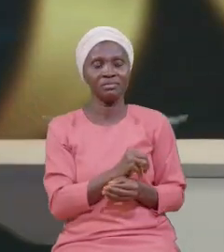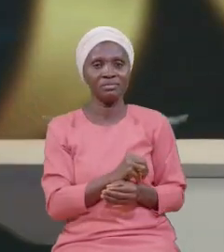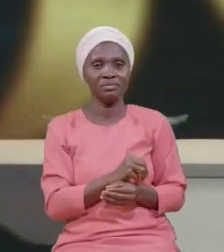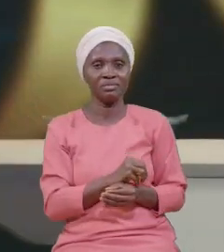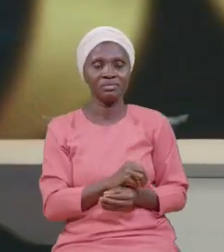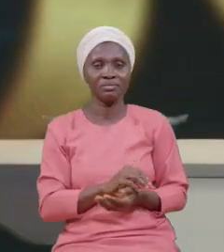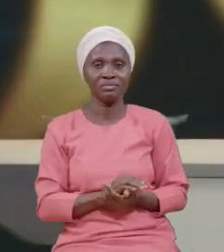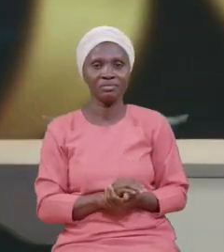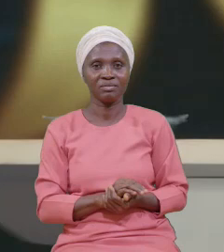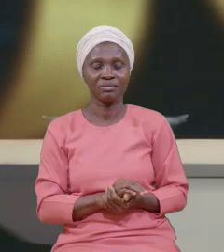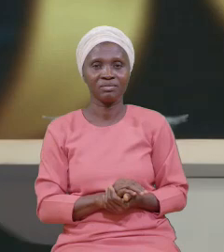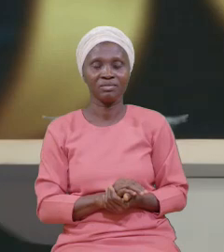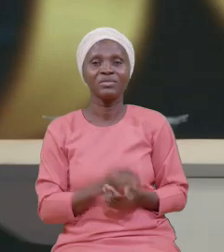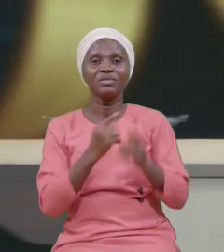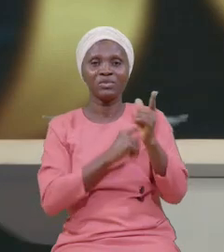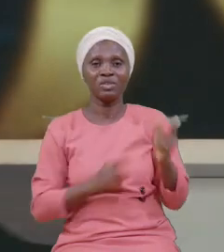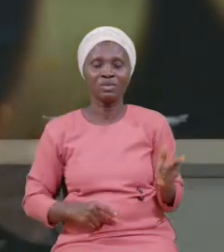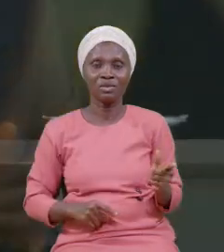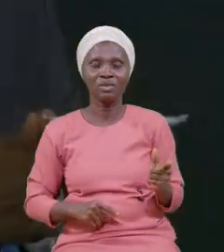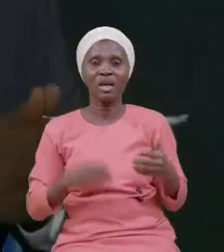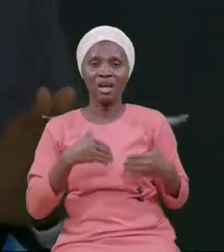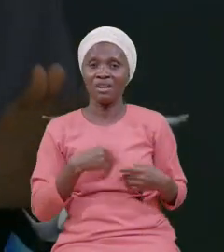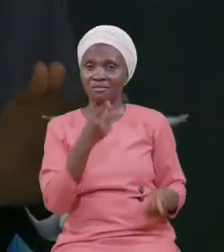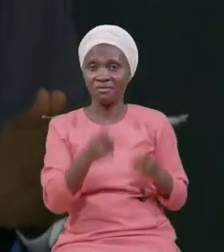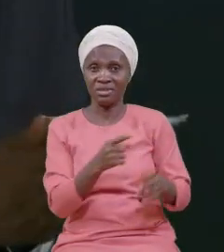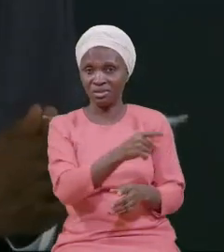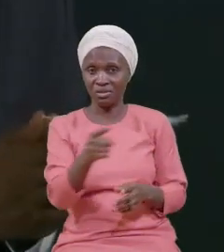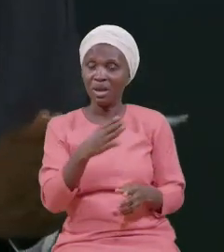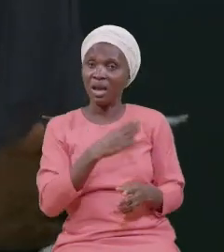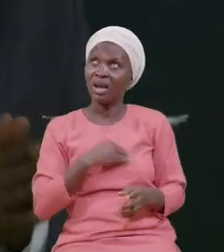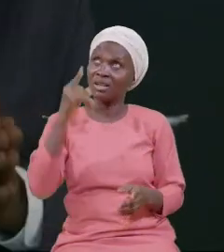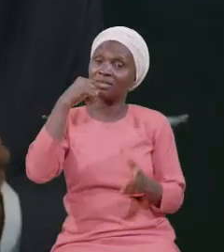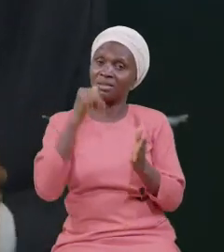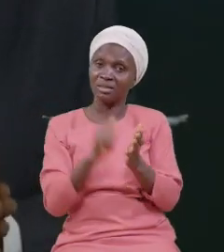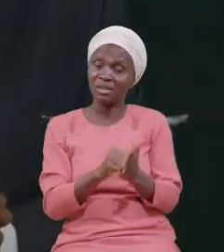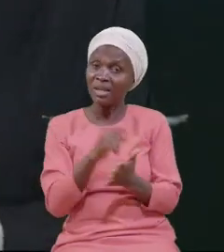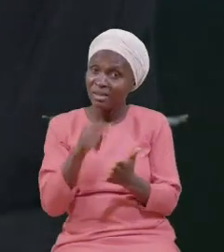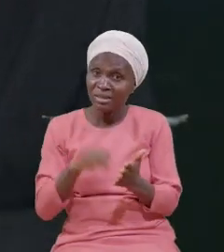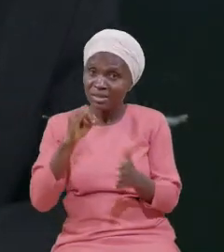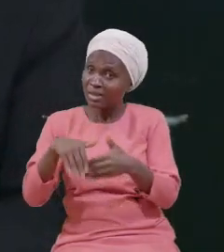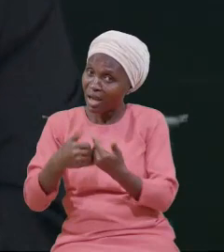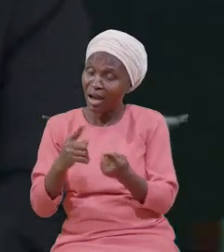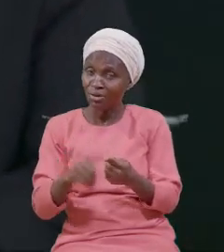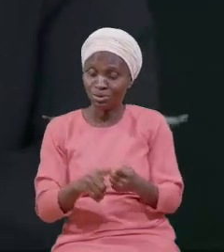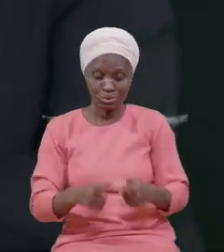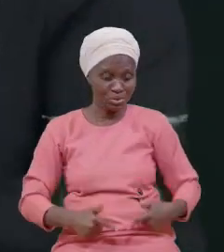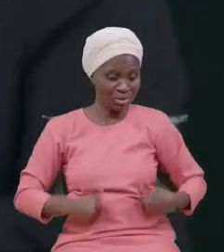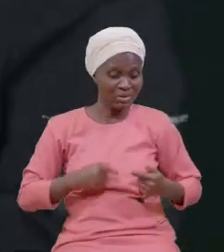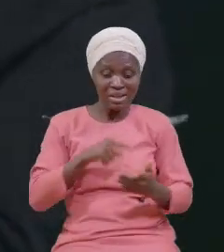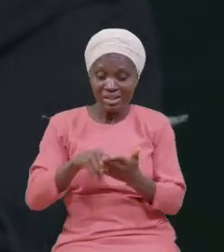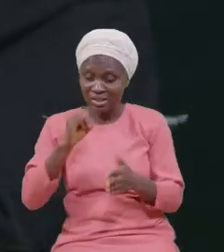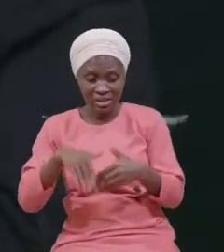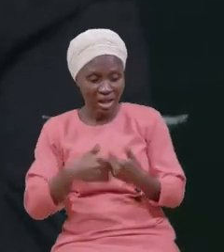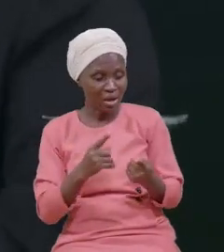And the Lord has visited you and is saying, this is how to live, this is how to act, and this